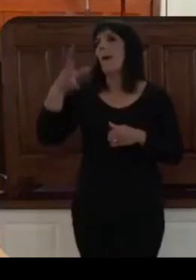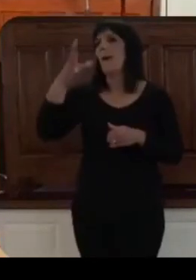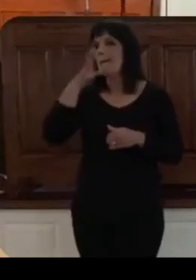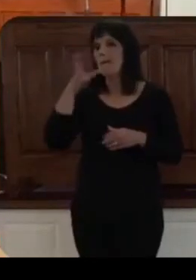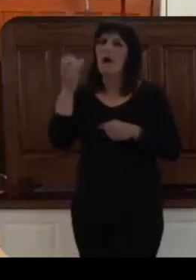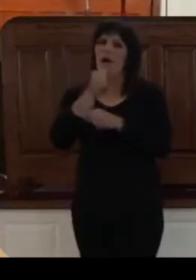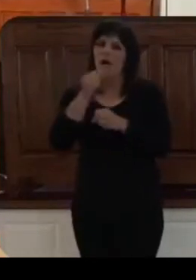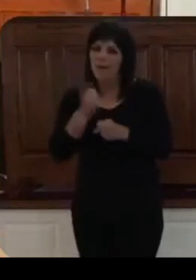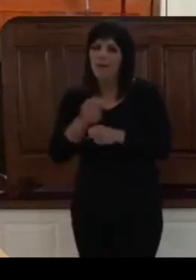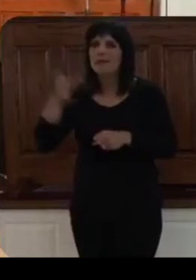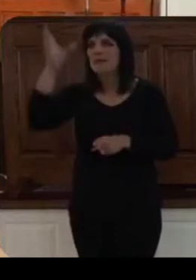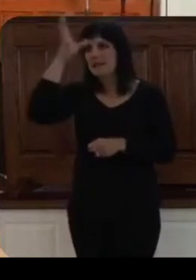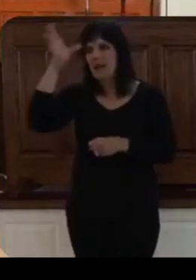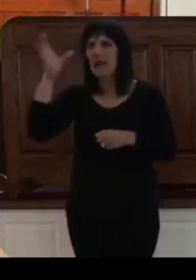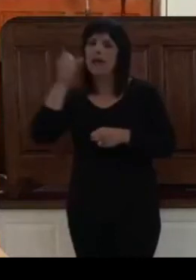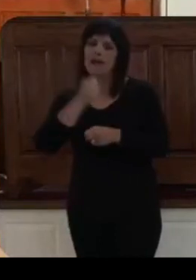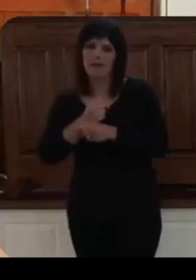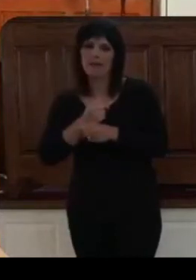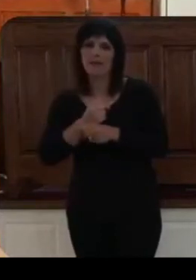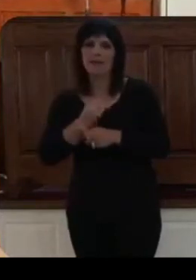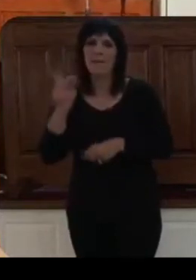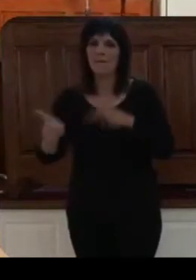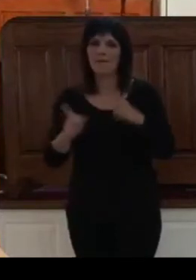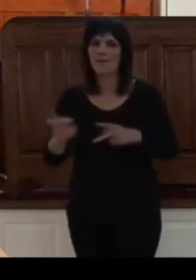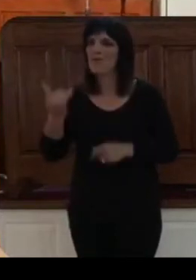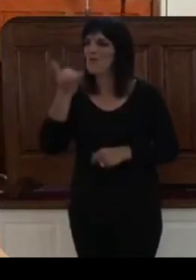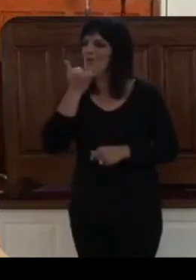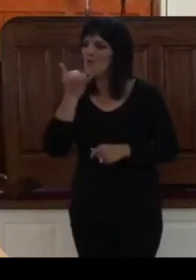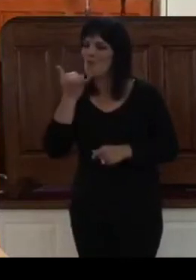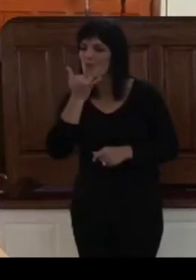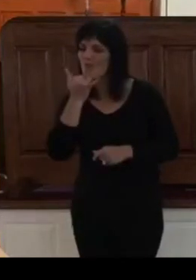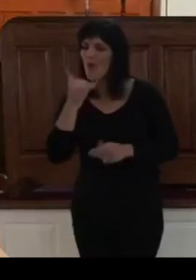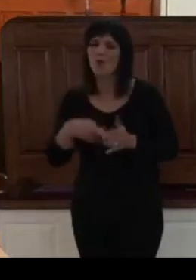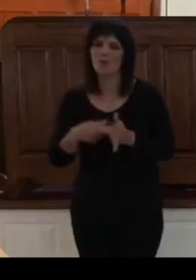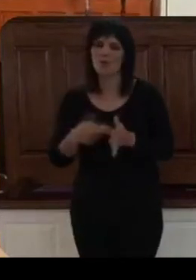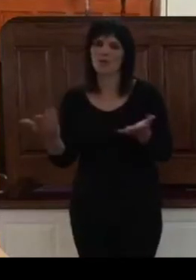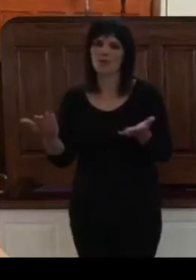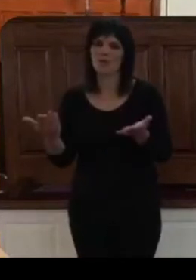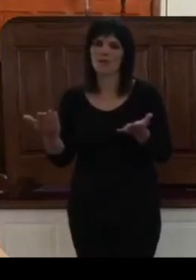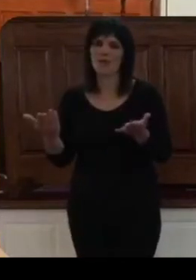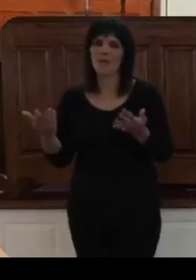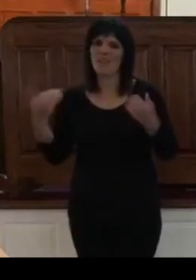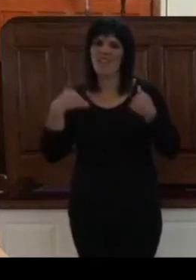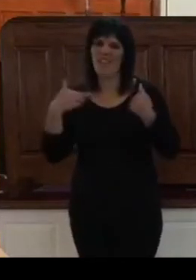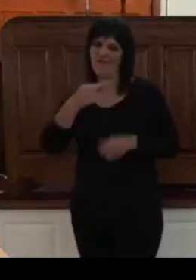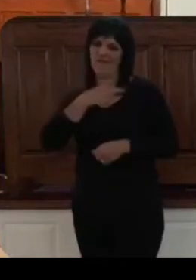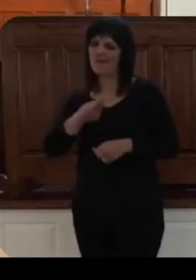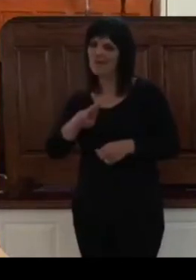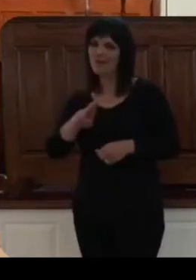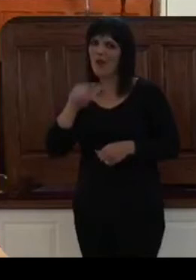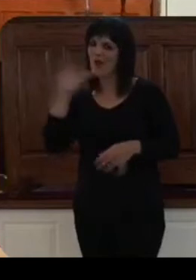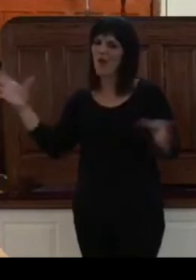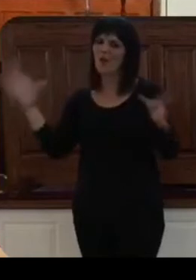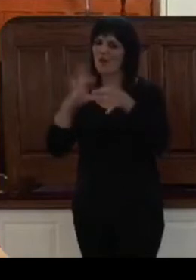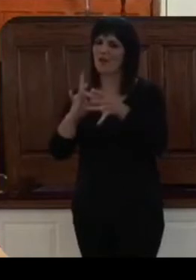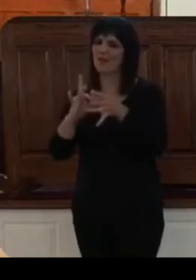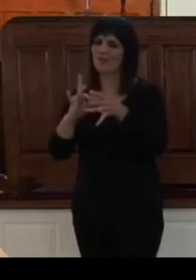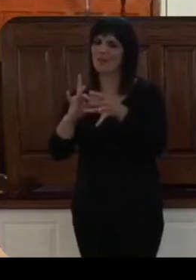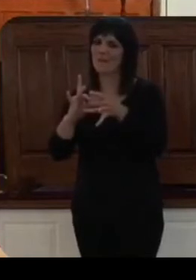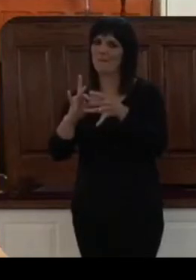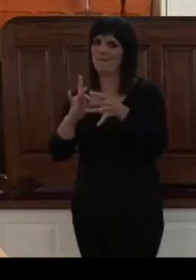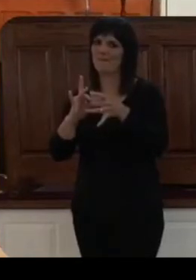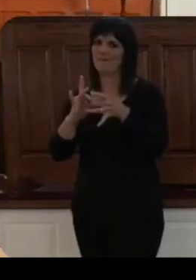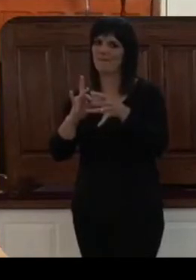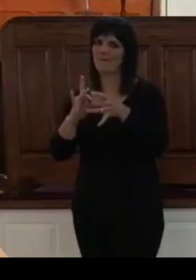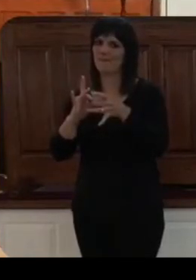makes me. There are people there for all the wrong reasons. They don't have a relationship. They've got a religion, or at least a form of it. And that's not attractive